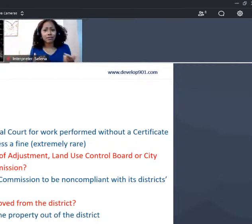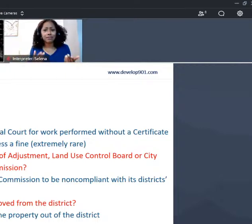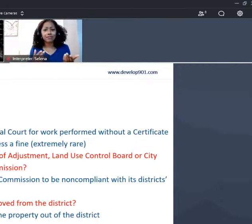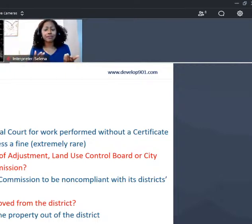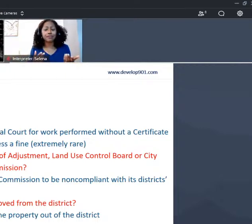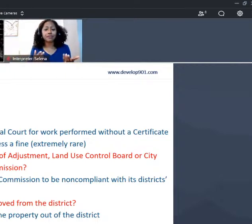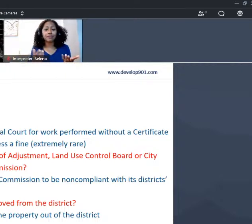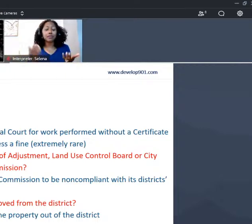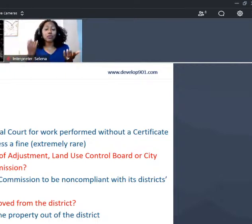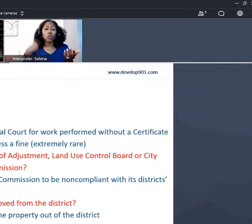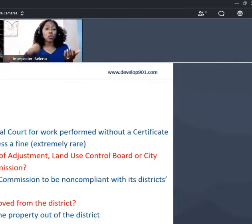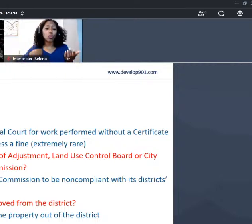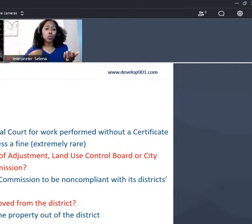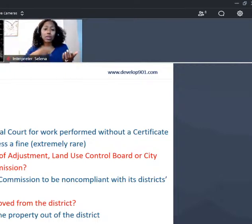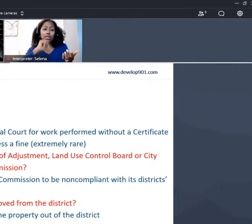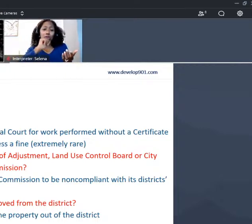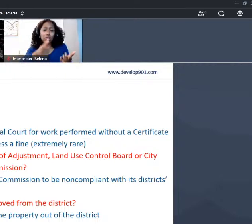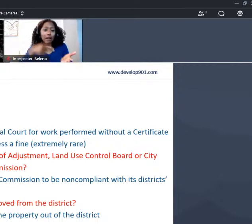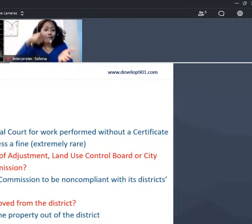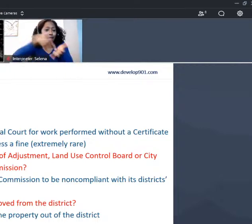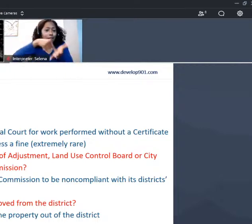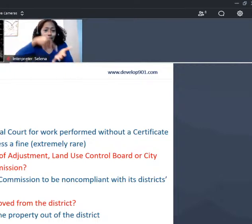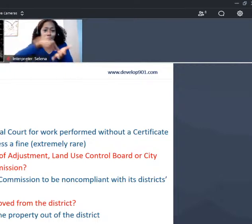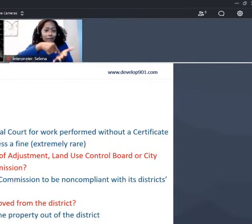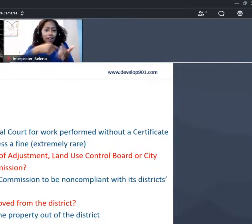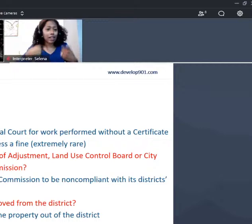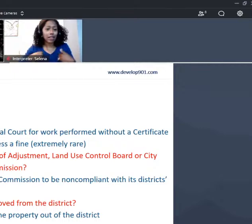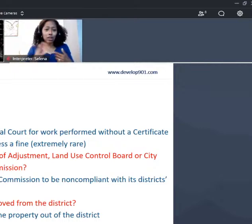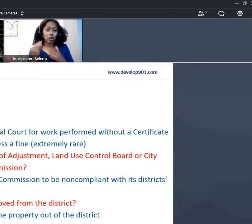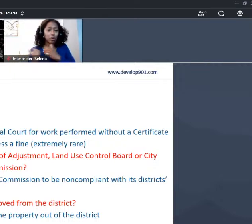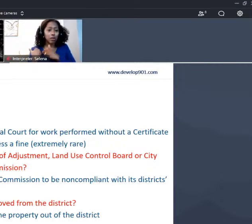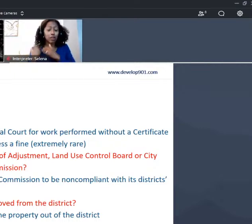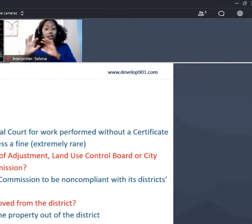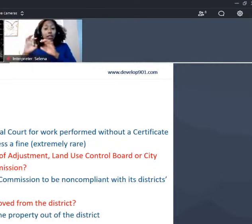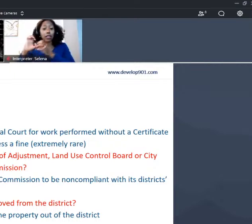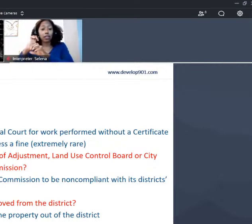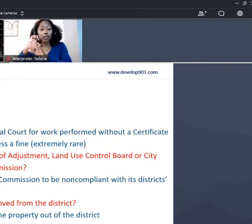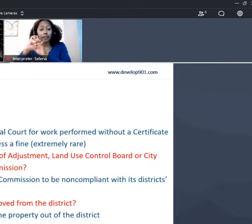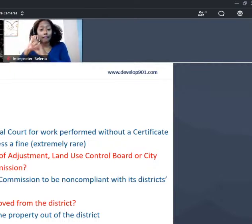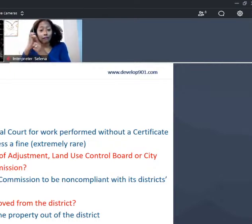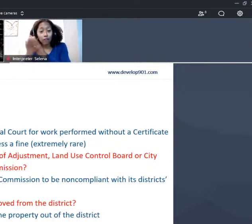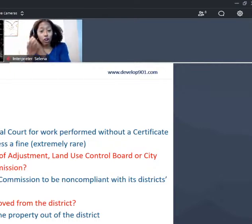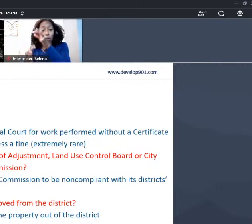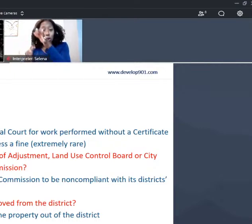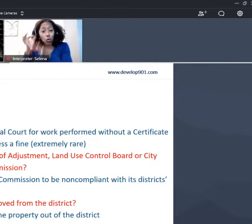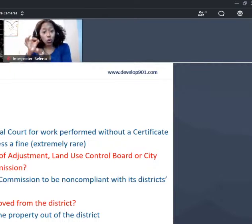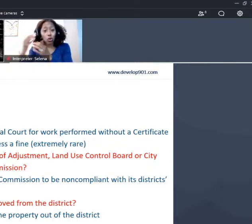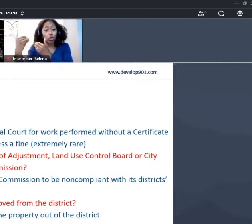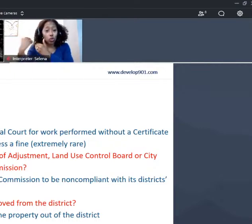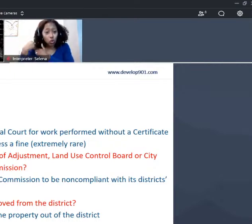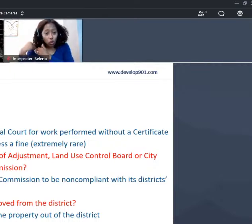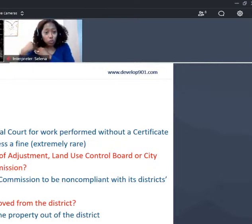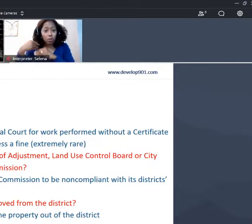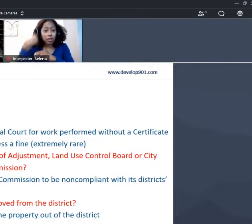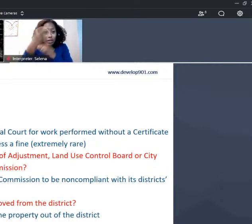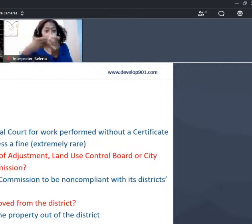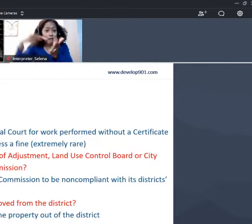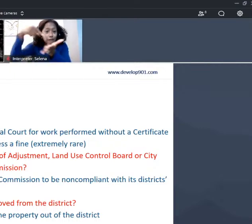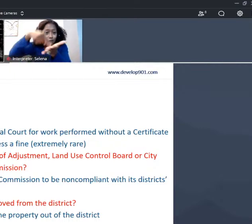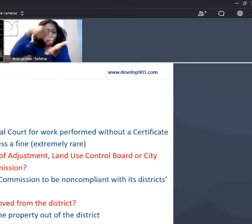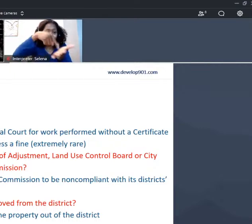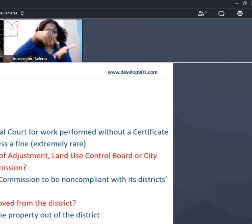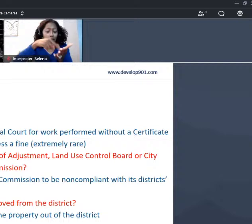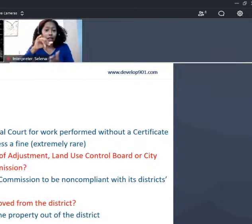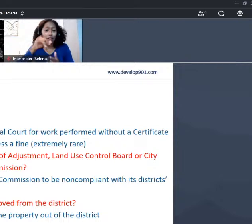We do not find. The Environmental Court finds. And the Environmental Court, ever since it was created, has been